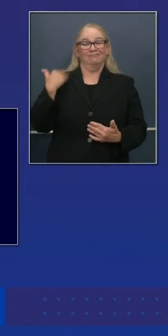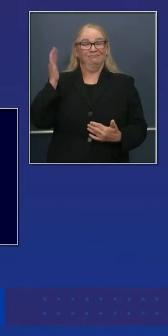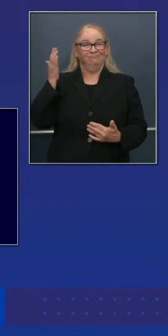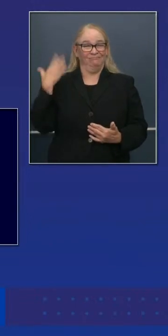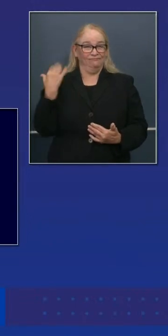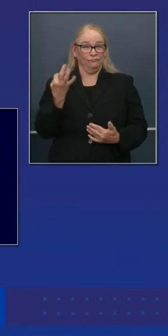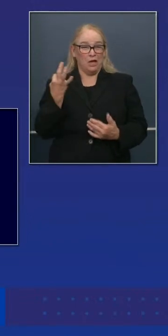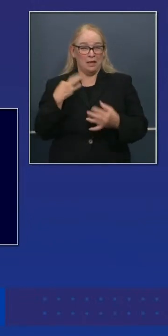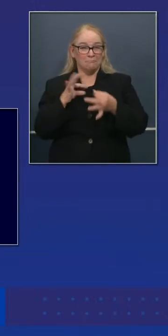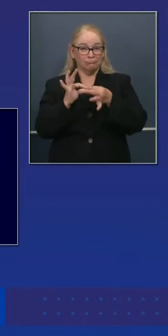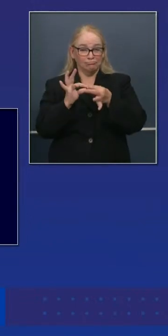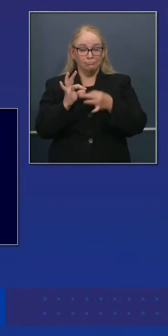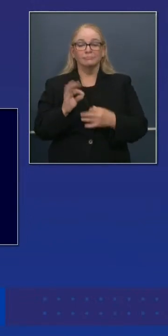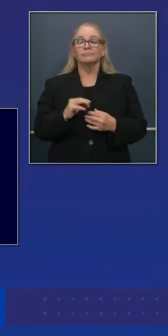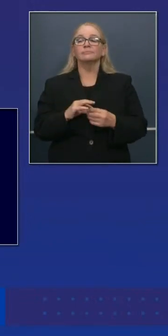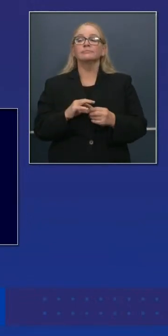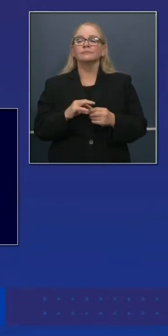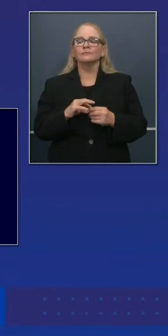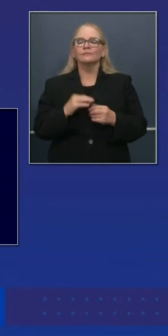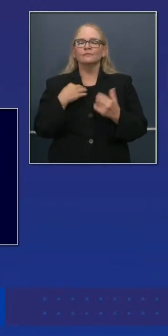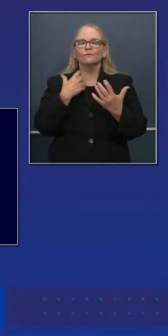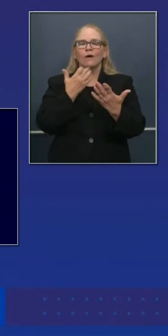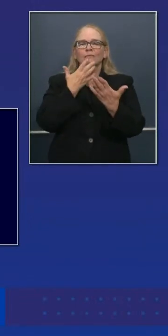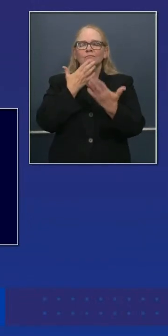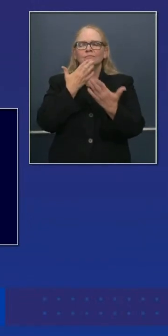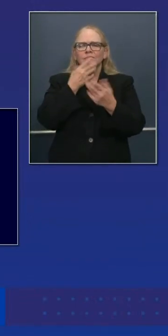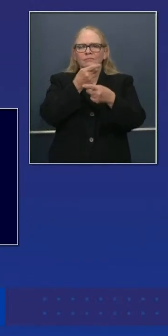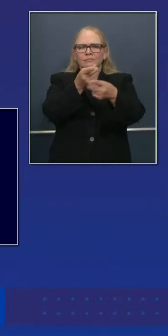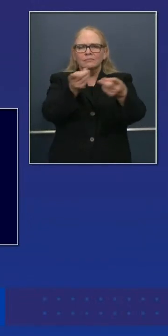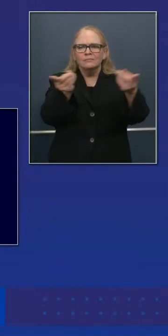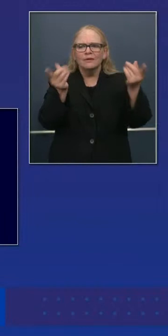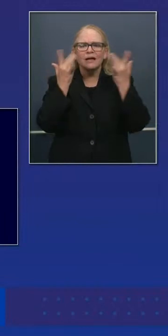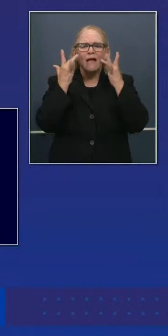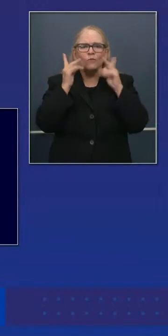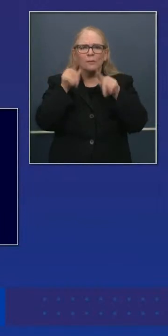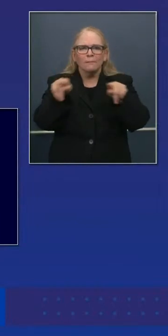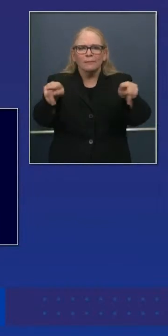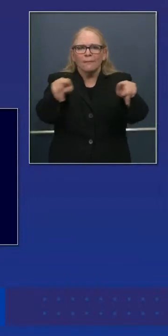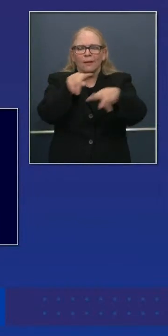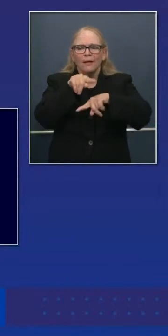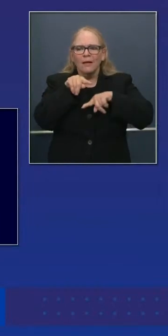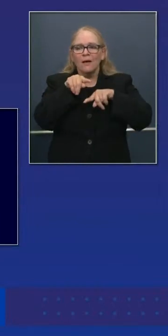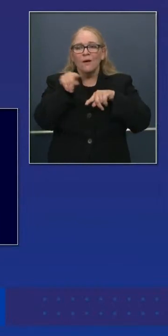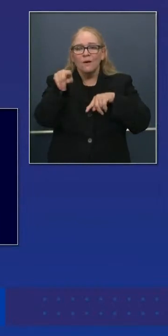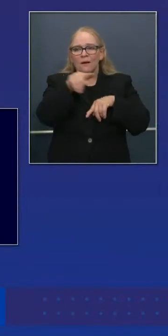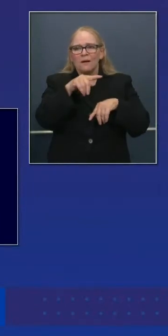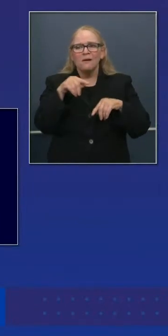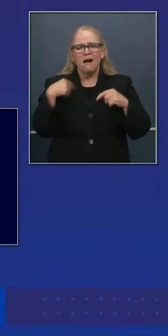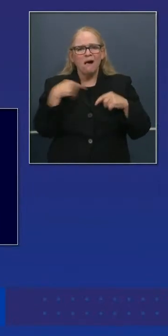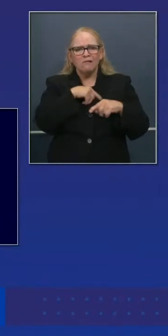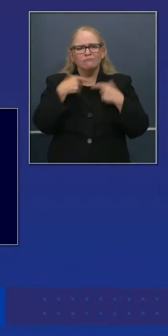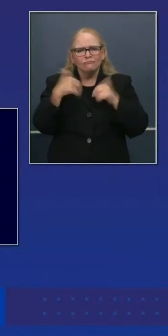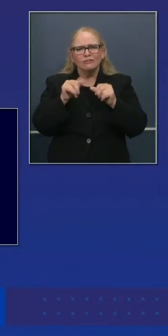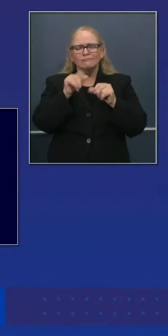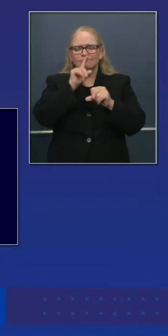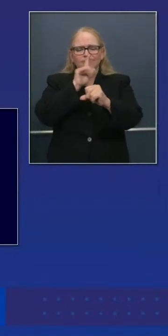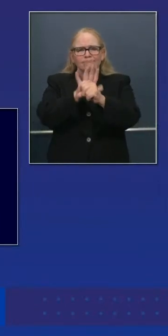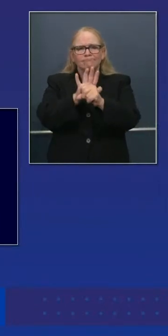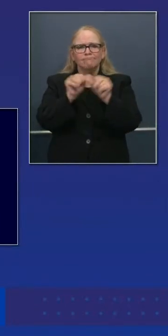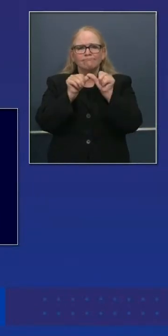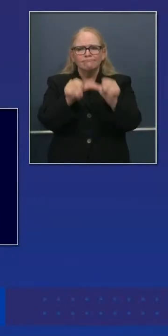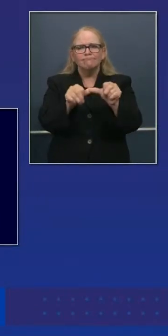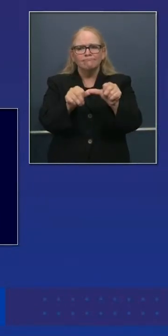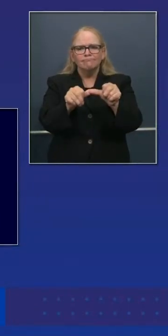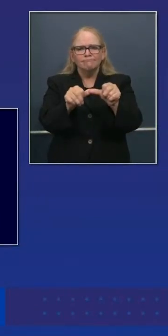all Californians for their patience as we continue to be committed to ensuring this accurate COVID-19 data. We